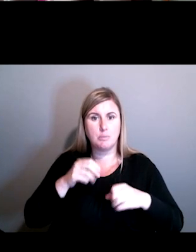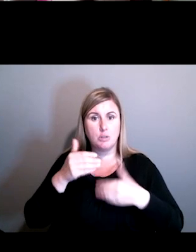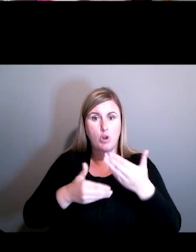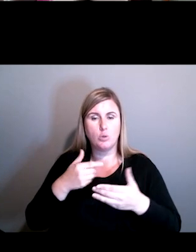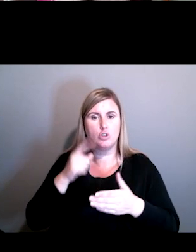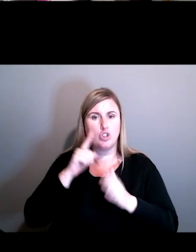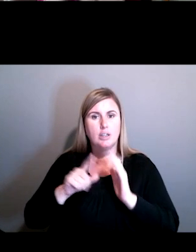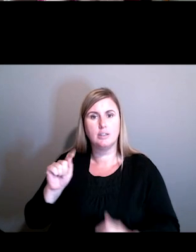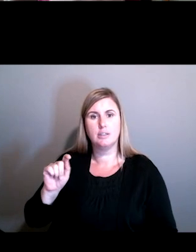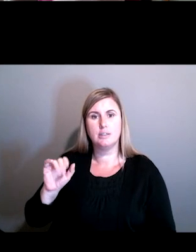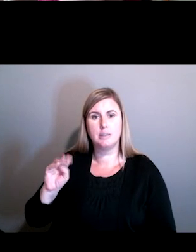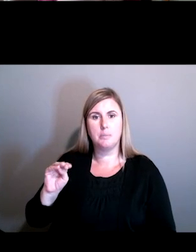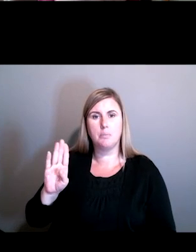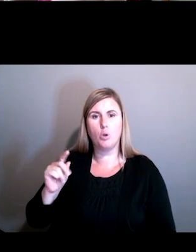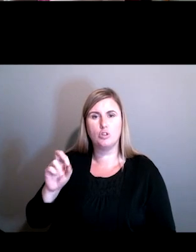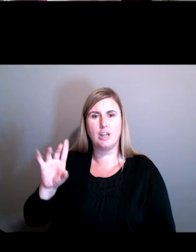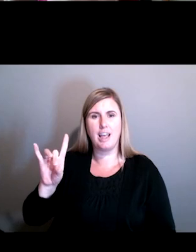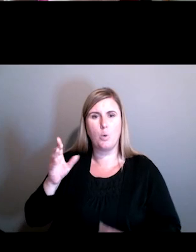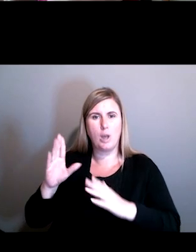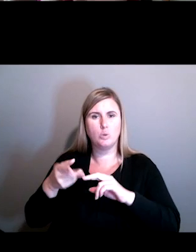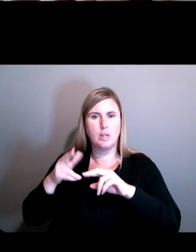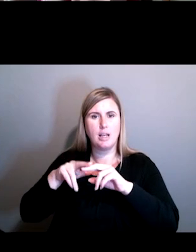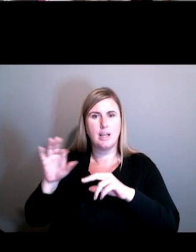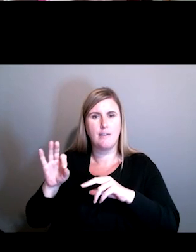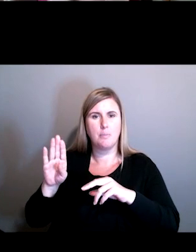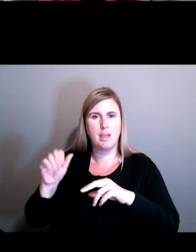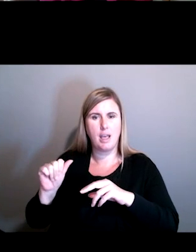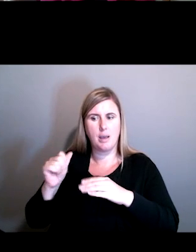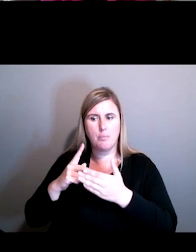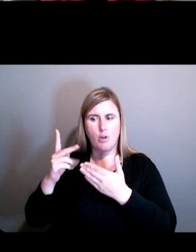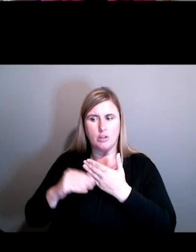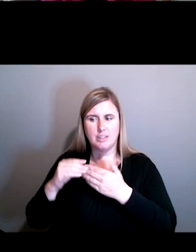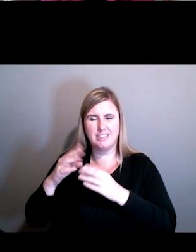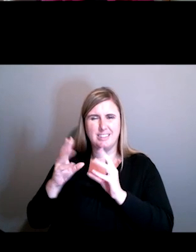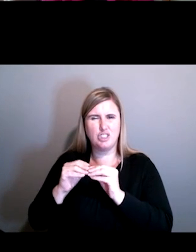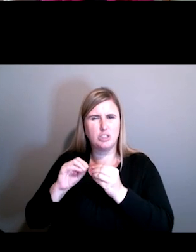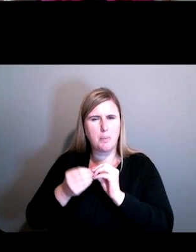Vollmer's 8 Ways to Enhance the FBA Process in session 49.